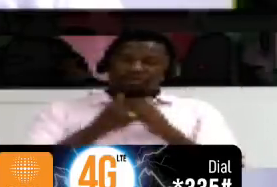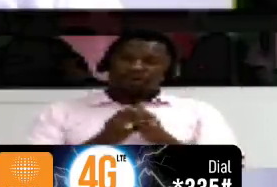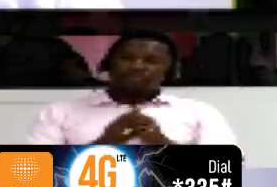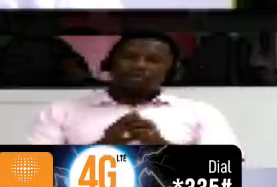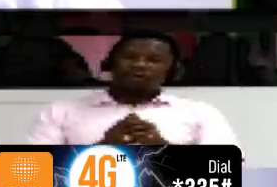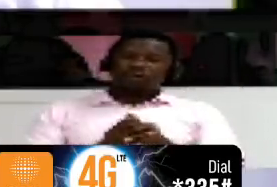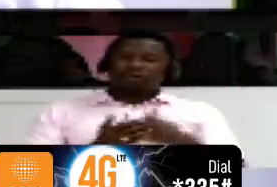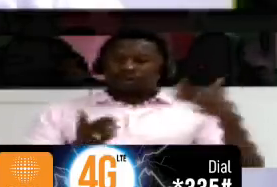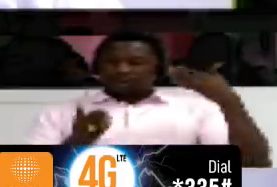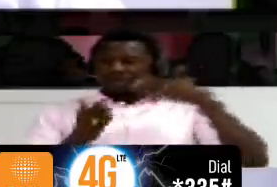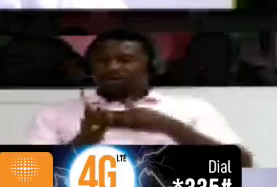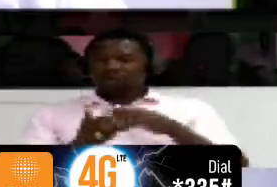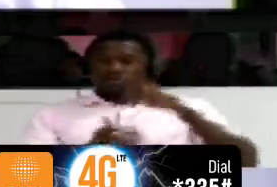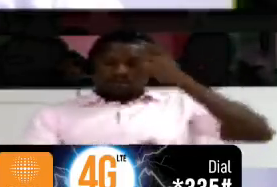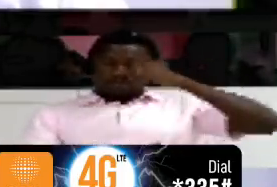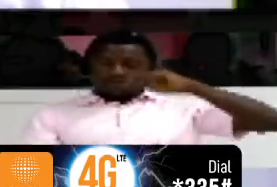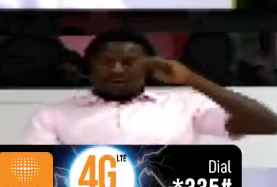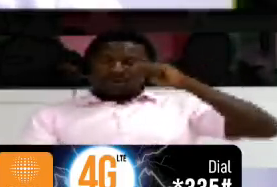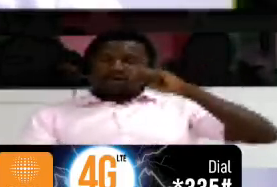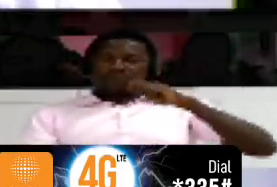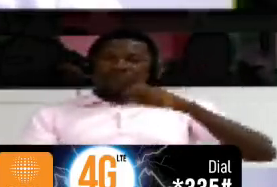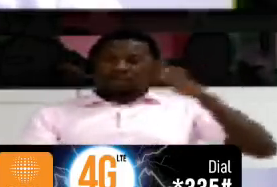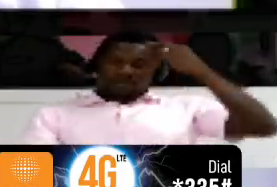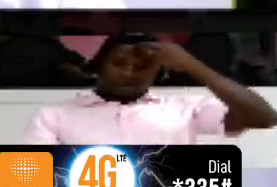at the police headquarters, I think by around after 2.